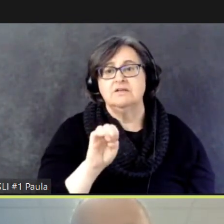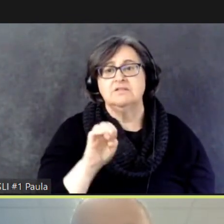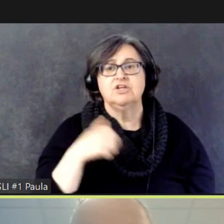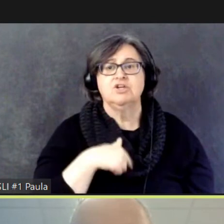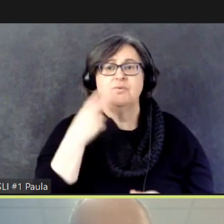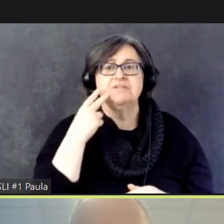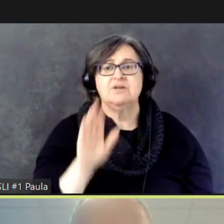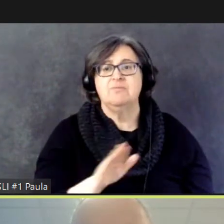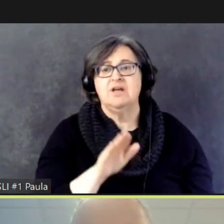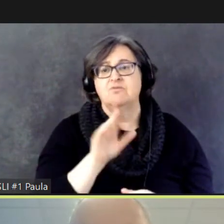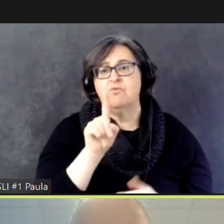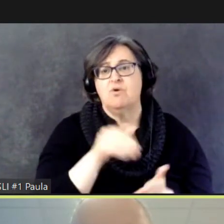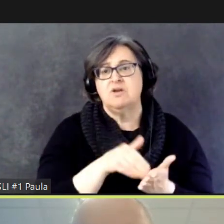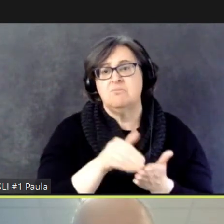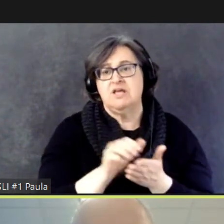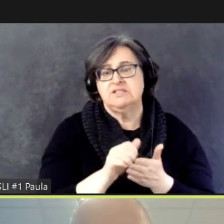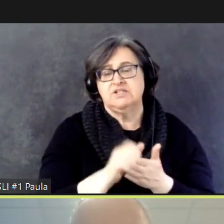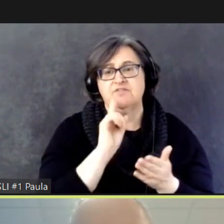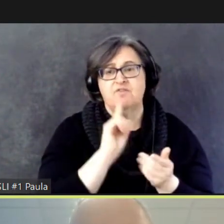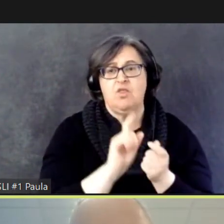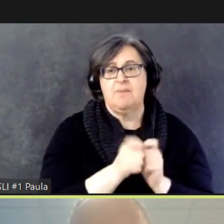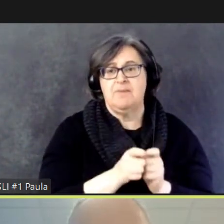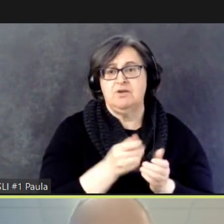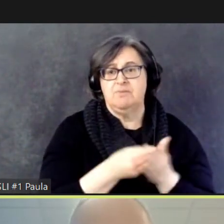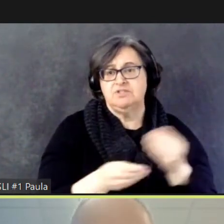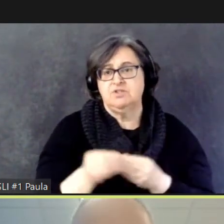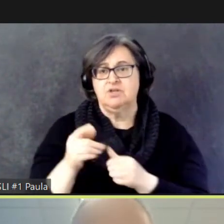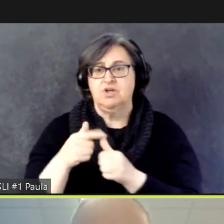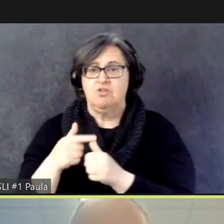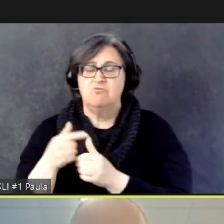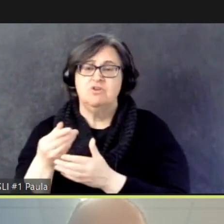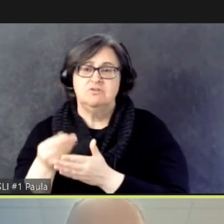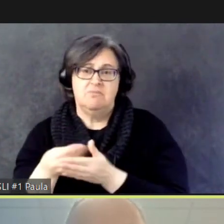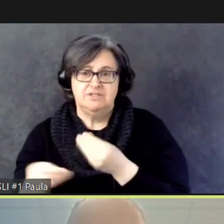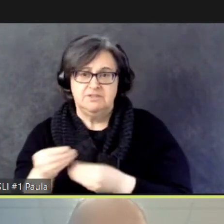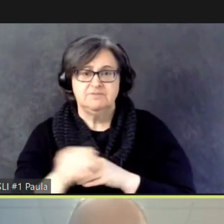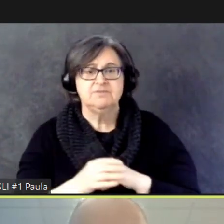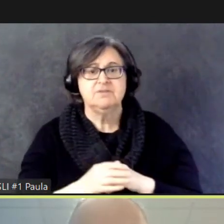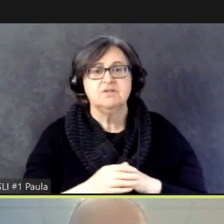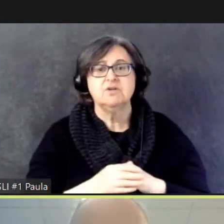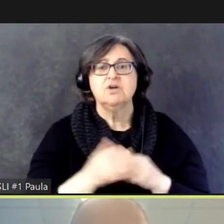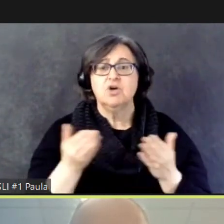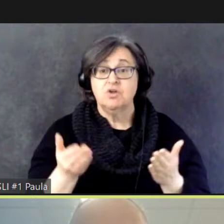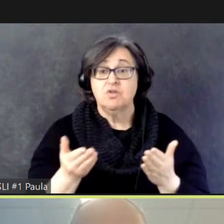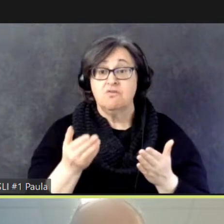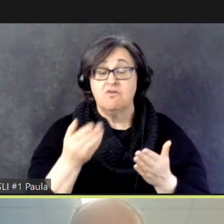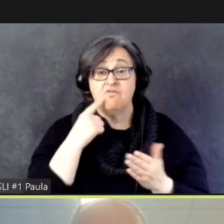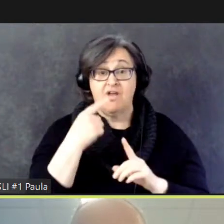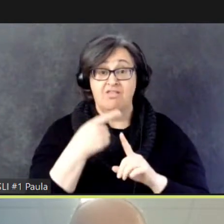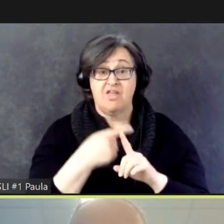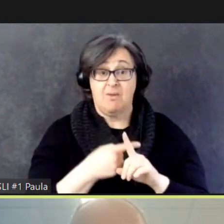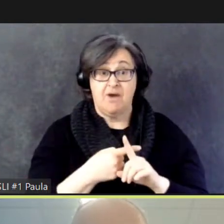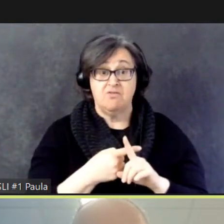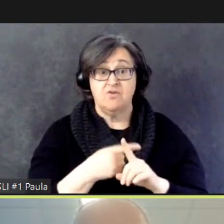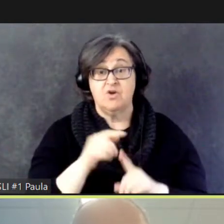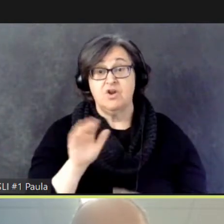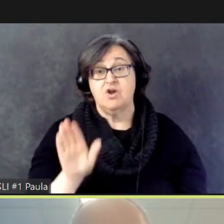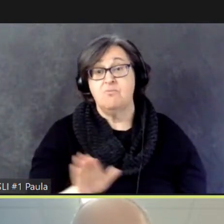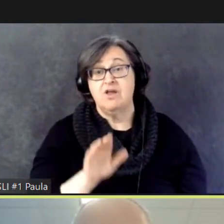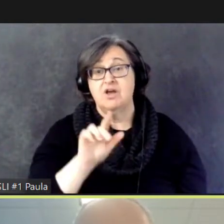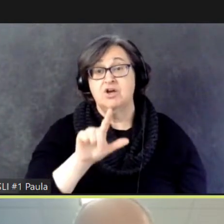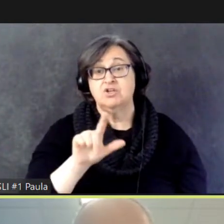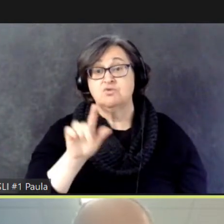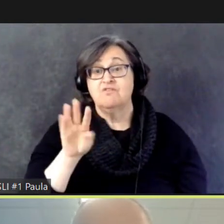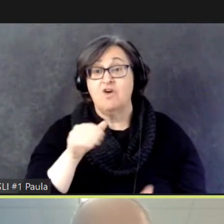about $1 million of variance on an amended budget and an original budget basis. So that leaves us for the month about $24